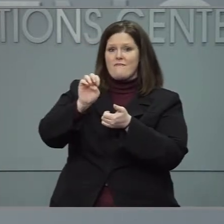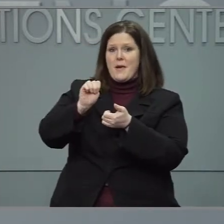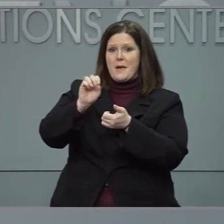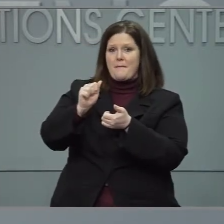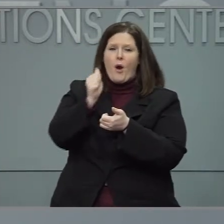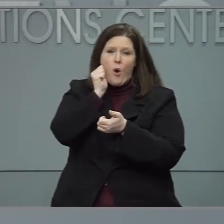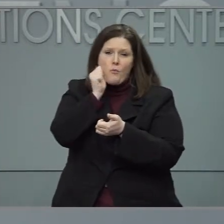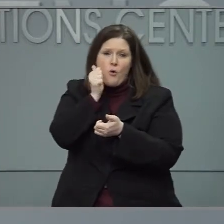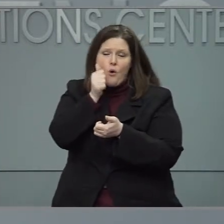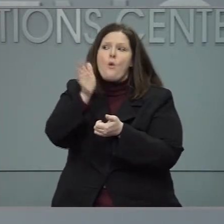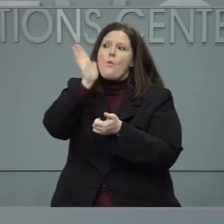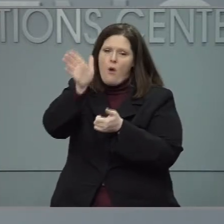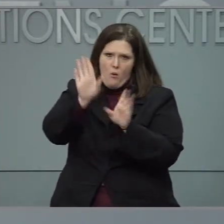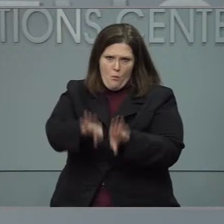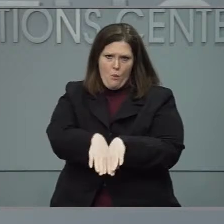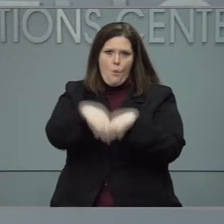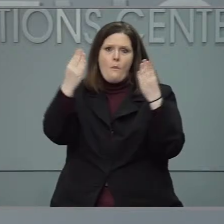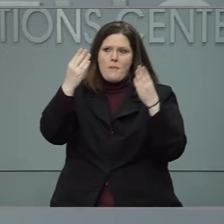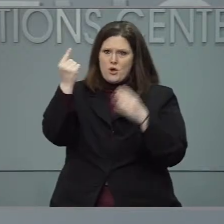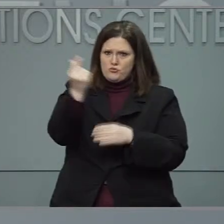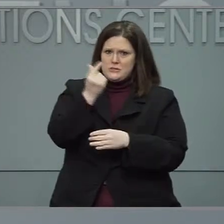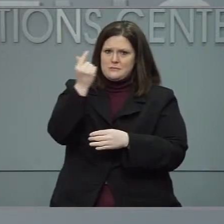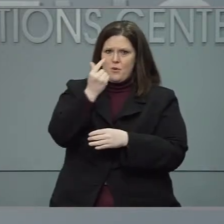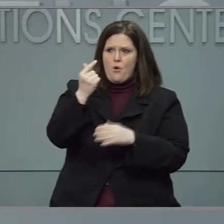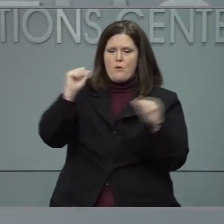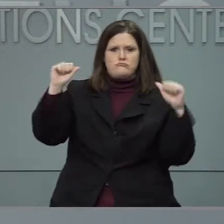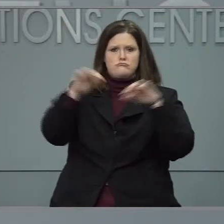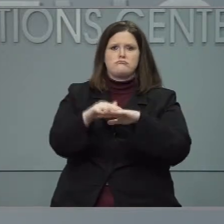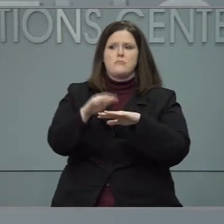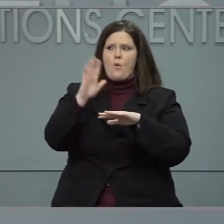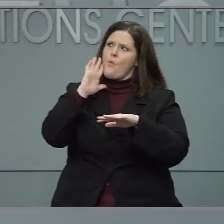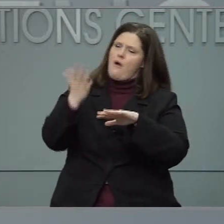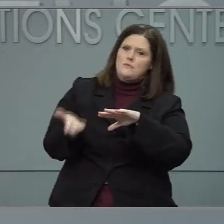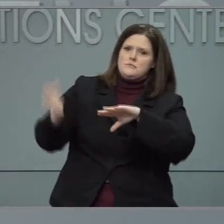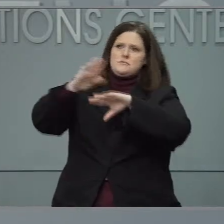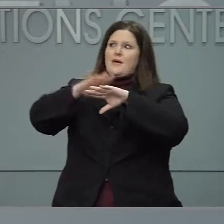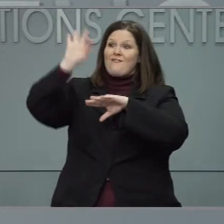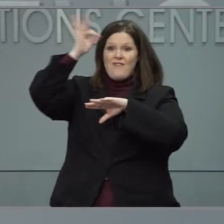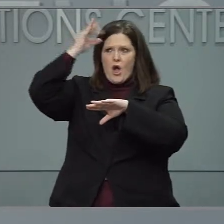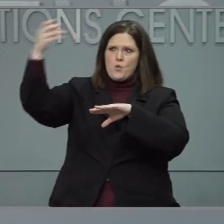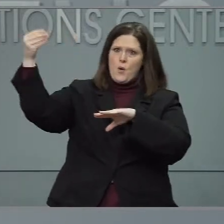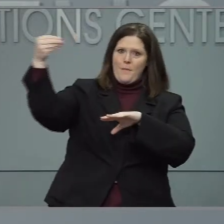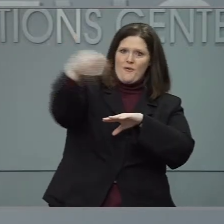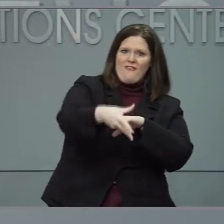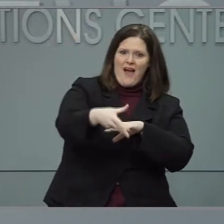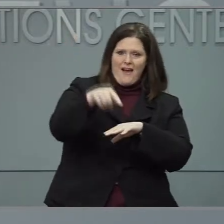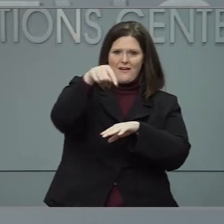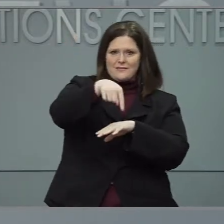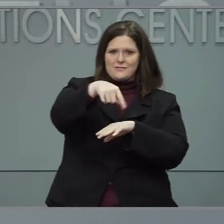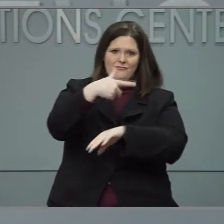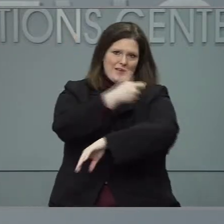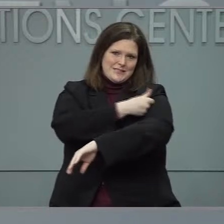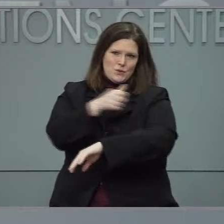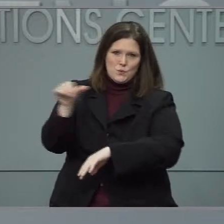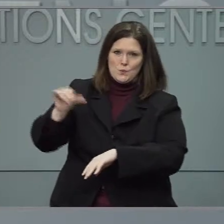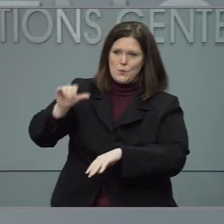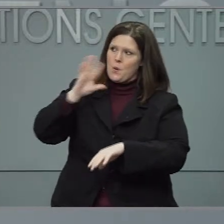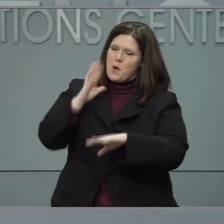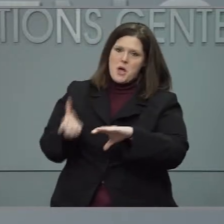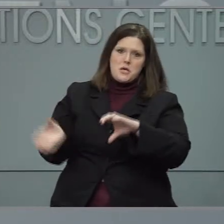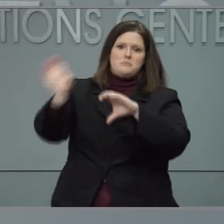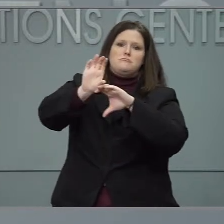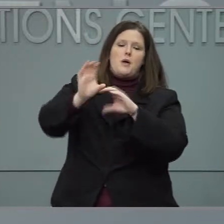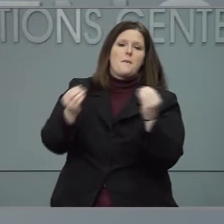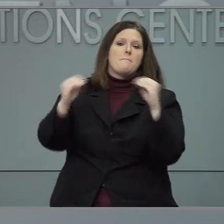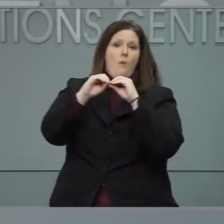brings in additional doses to our state above our allocation. We know the federal government is also increasing the number of doses doses going to our